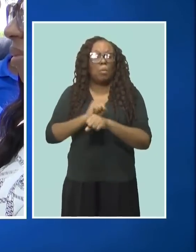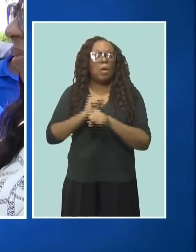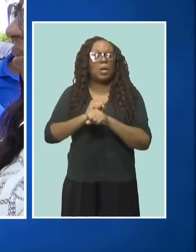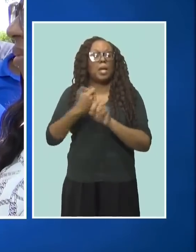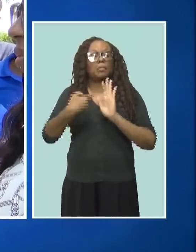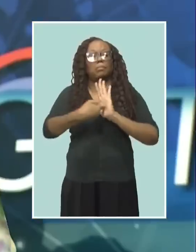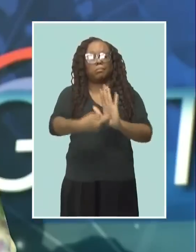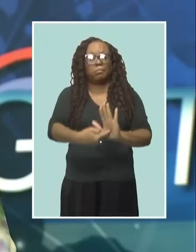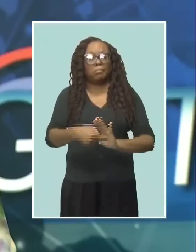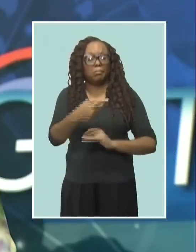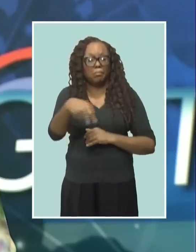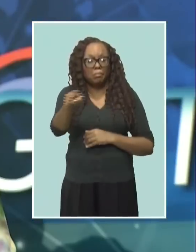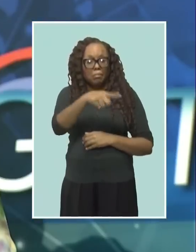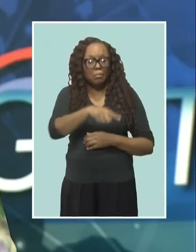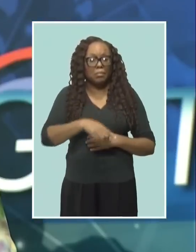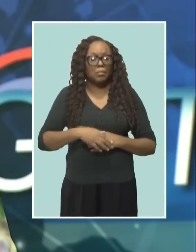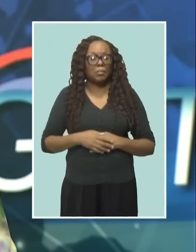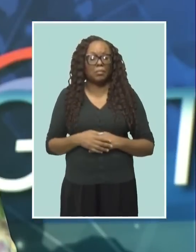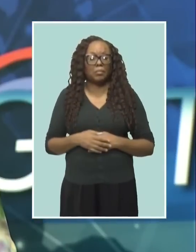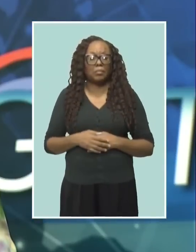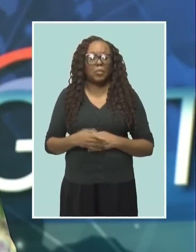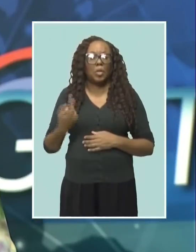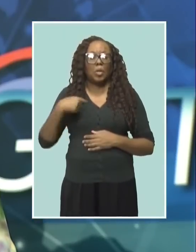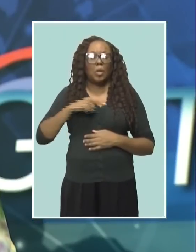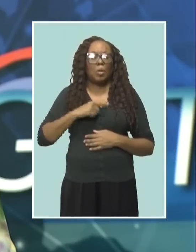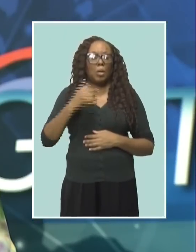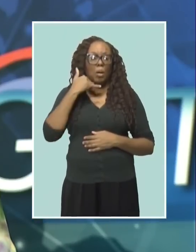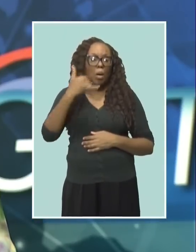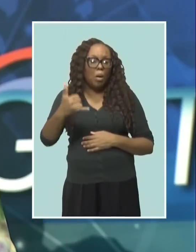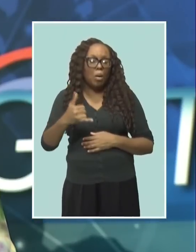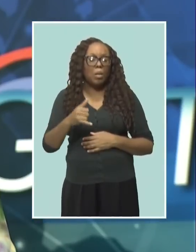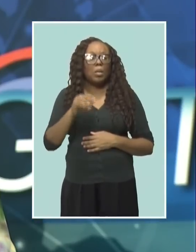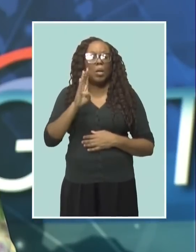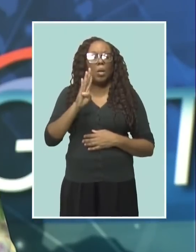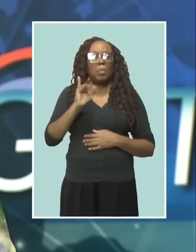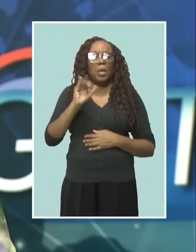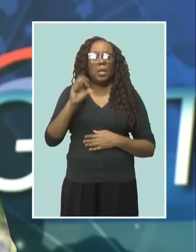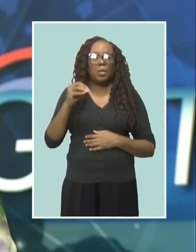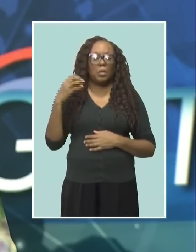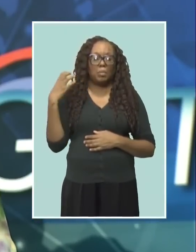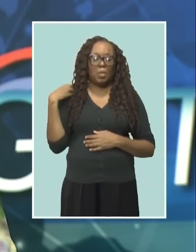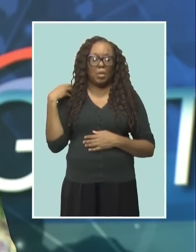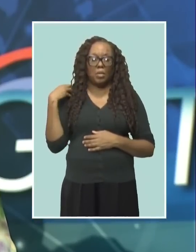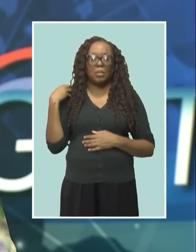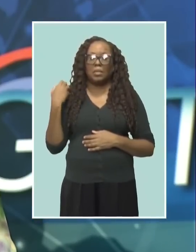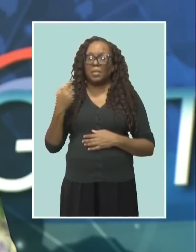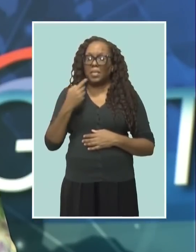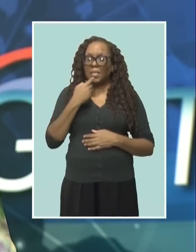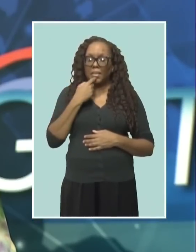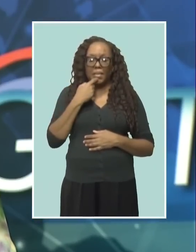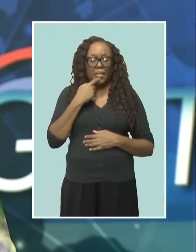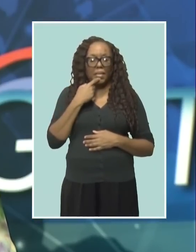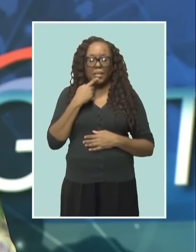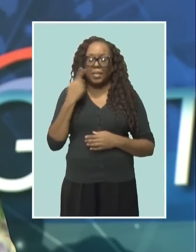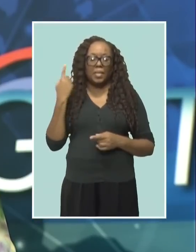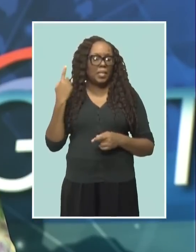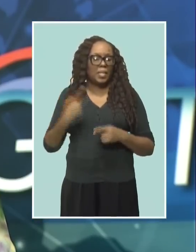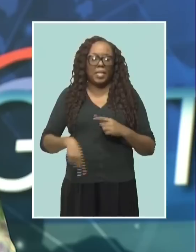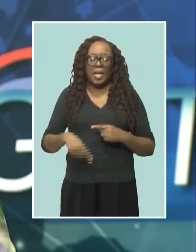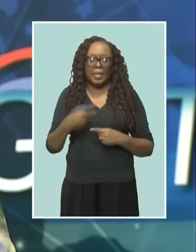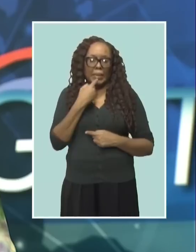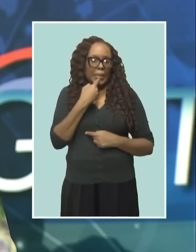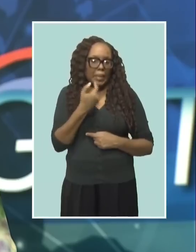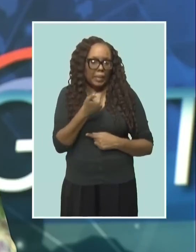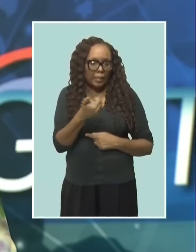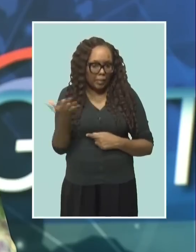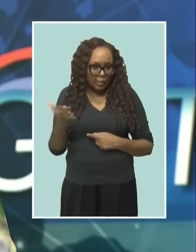public. When contacted, Executive Chairman of Bico, Edwin Thirlwell, told CBC News he's unable to comment on the